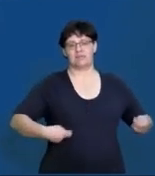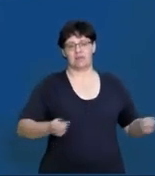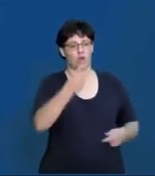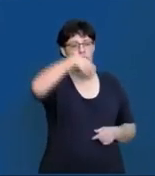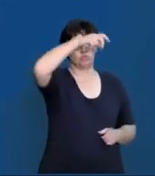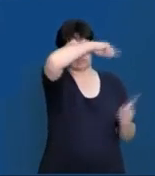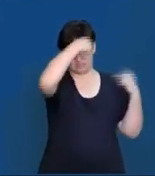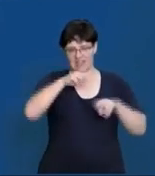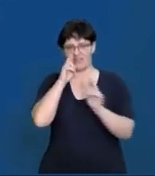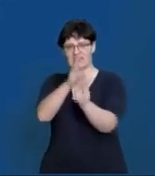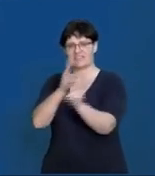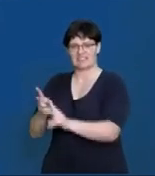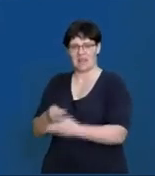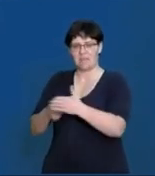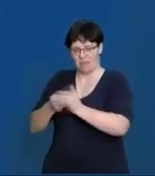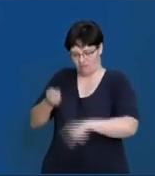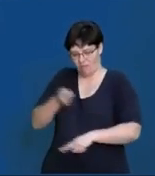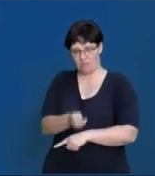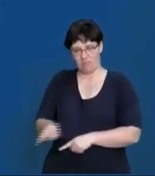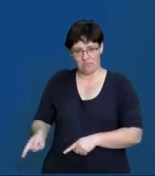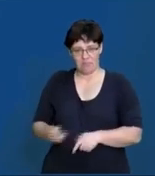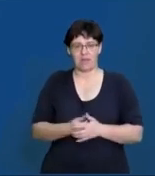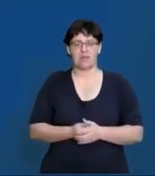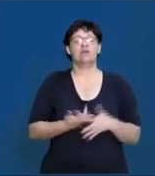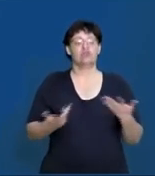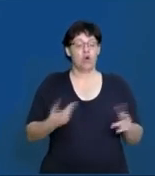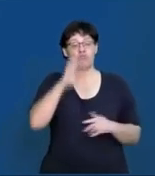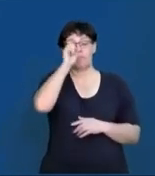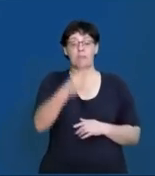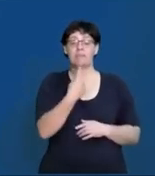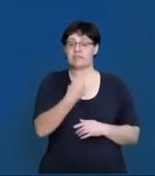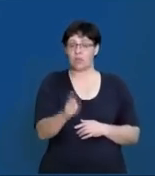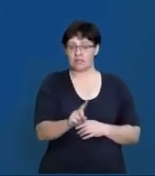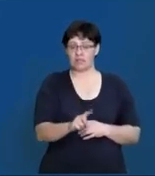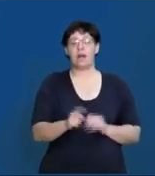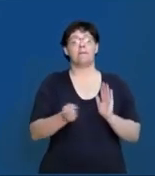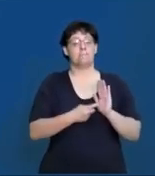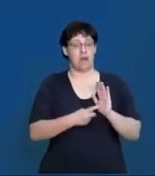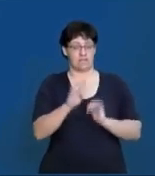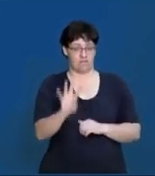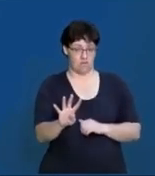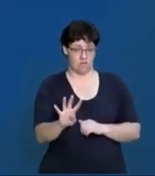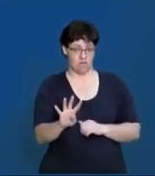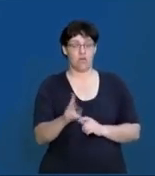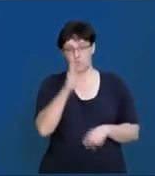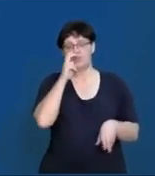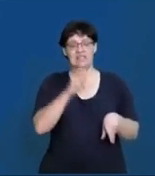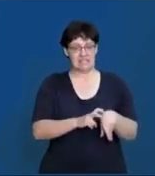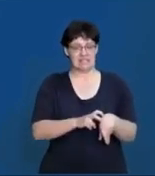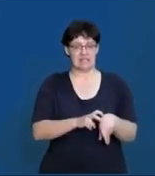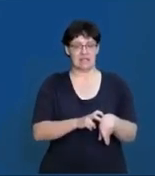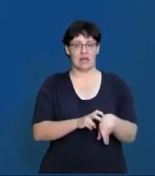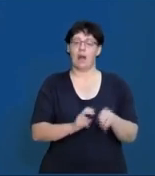through spending by tourists on goods and services in the area there. Remember what I said, it's a 4-mark